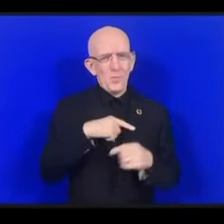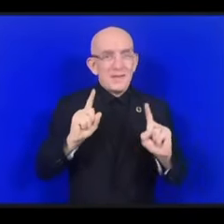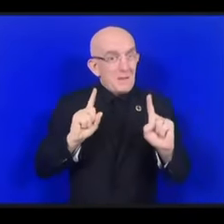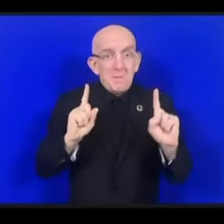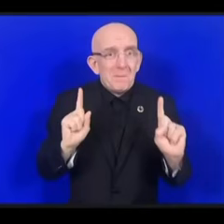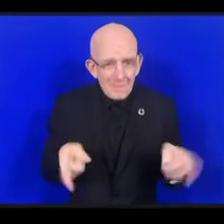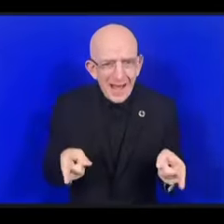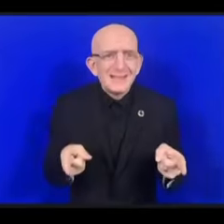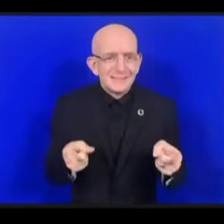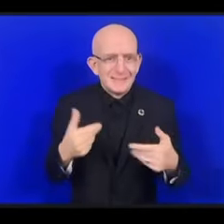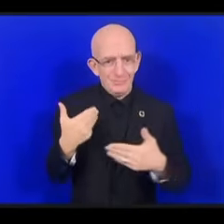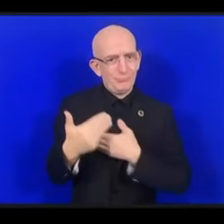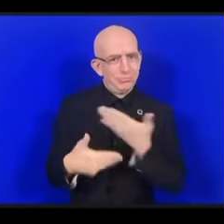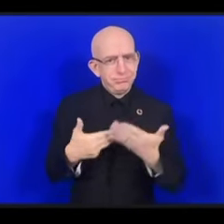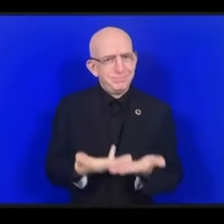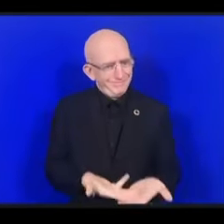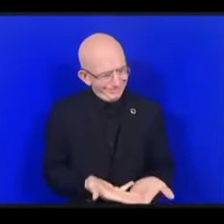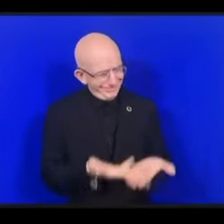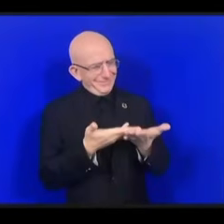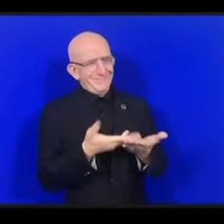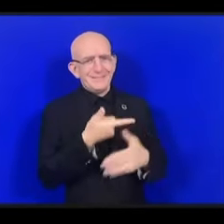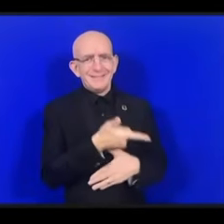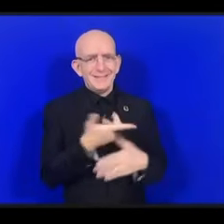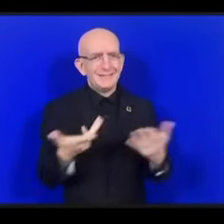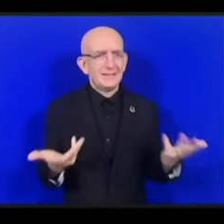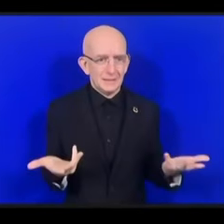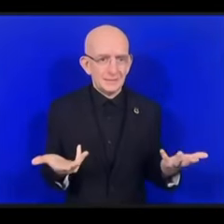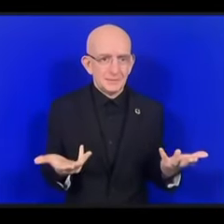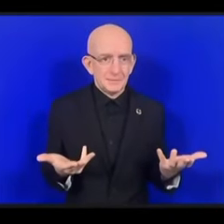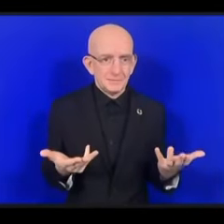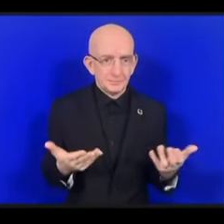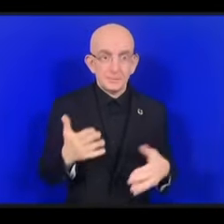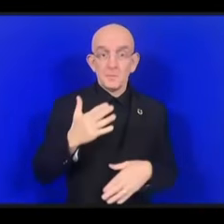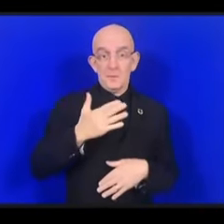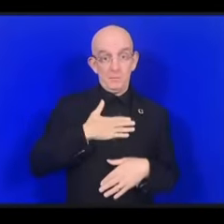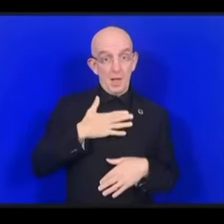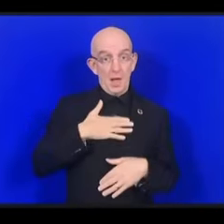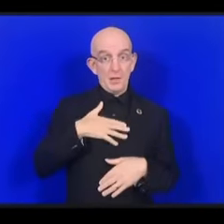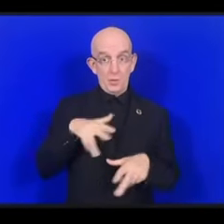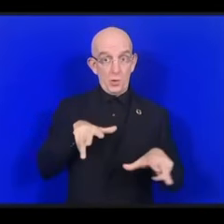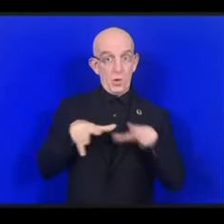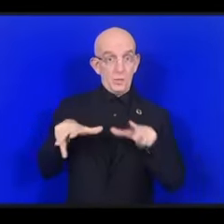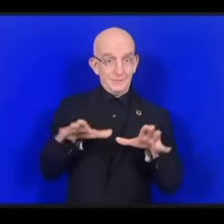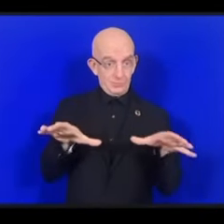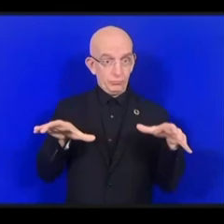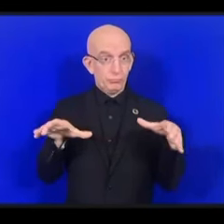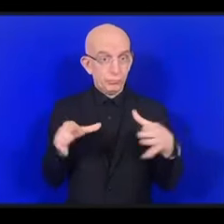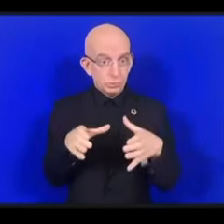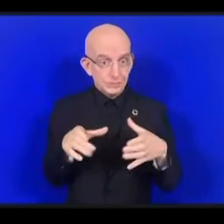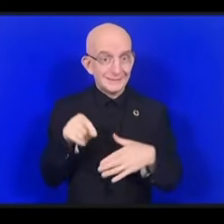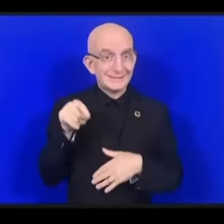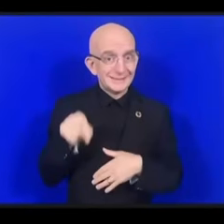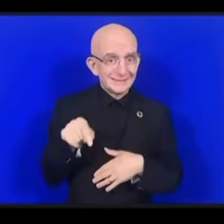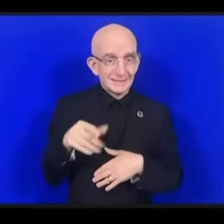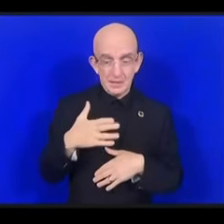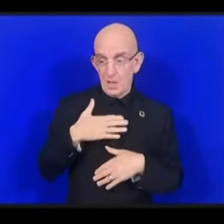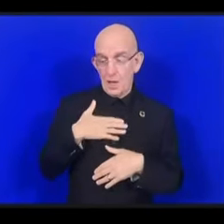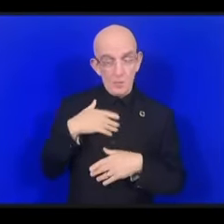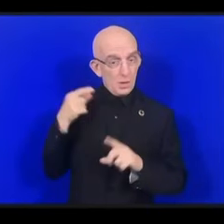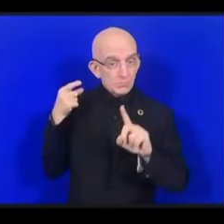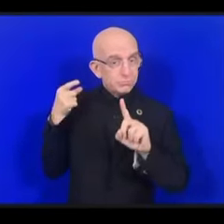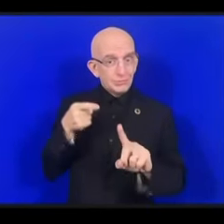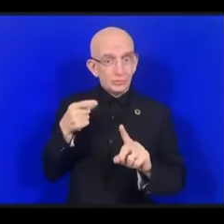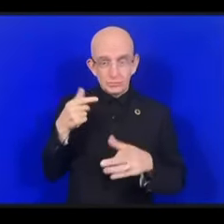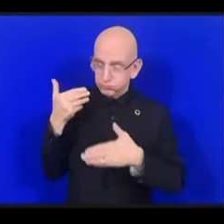has always been, since the inception, the empowerment of